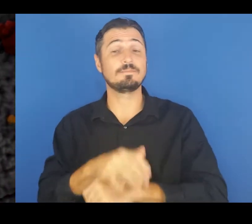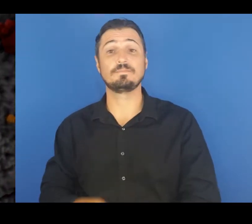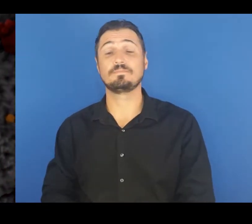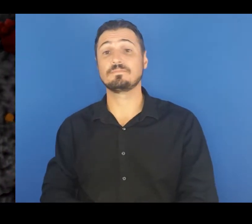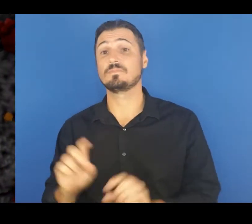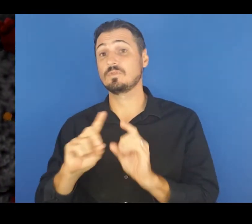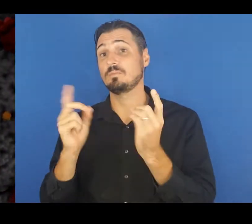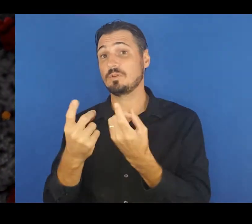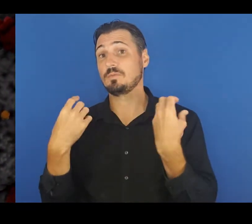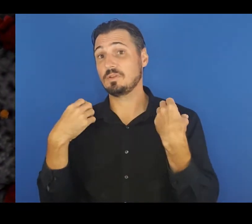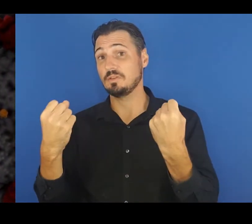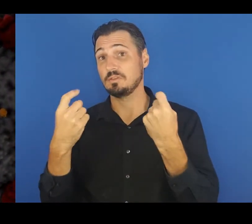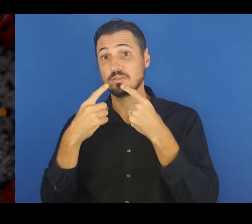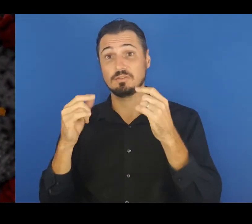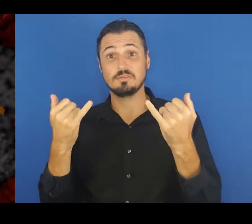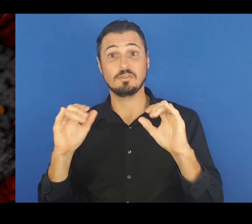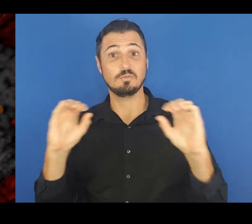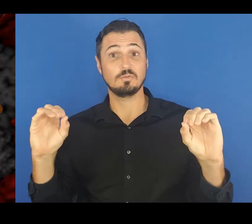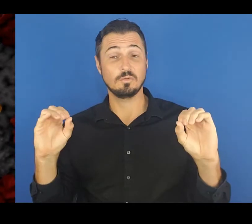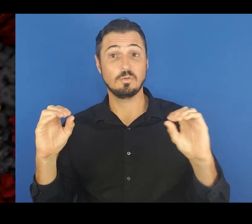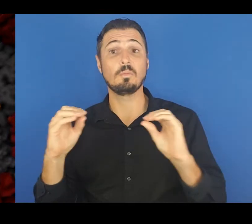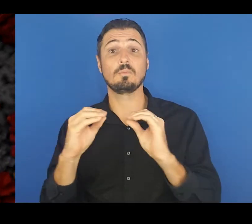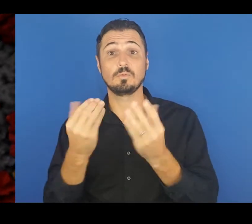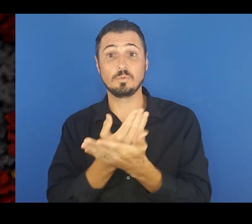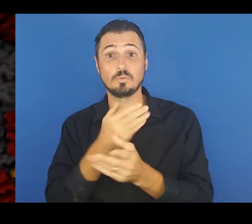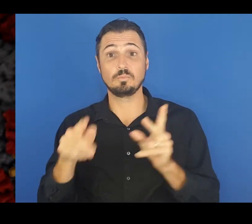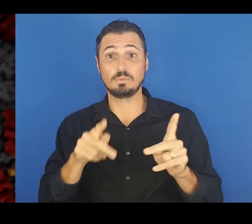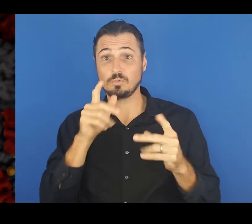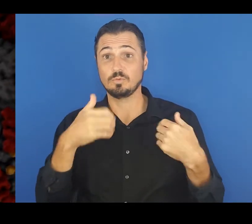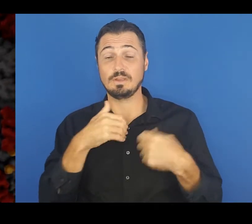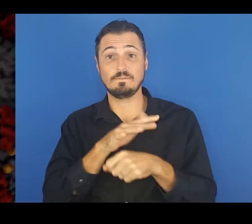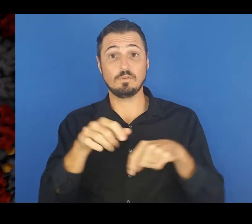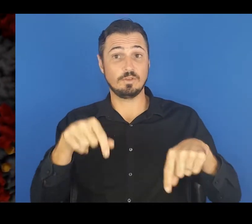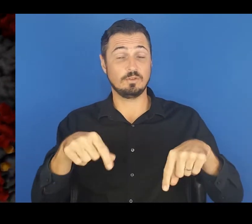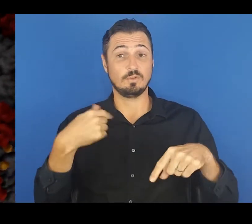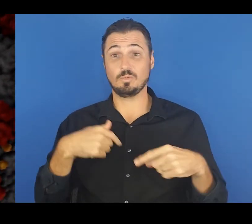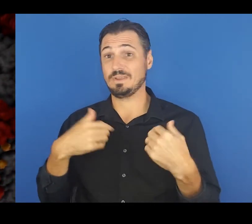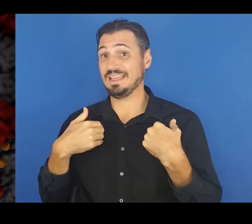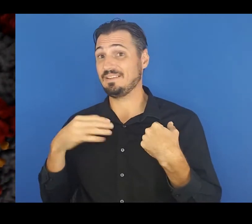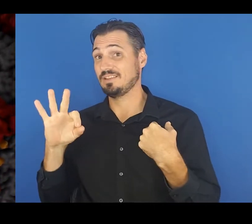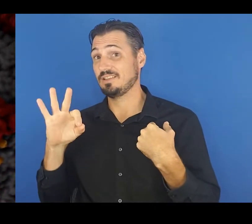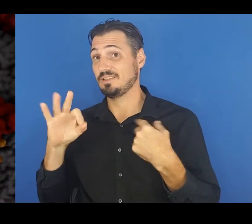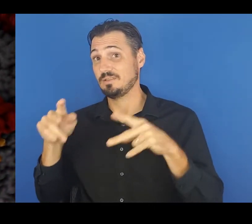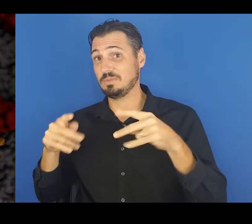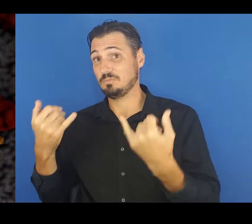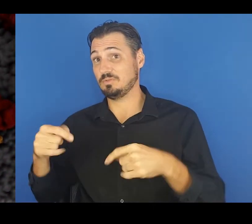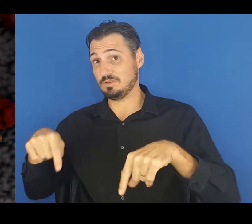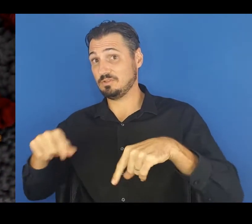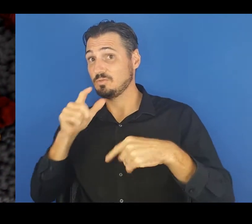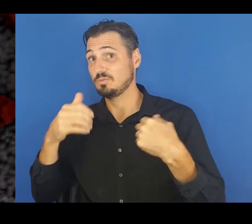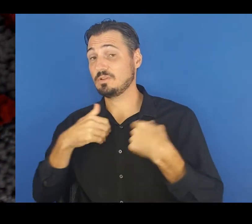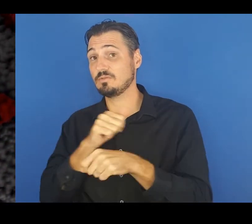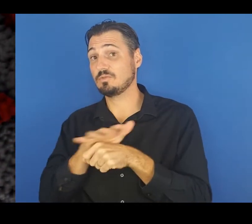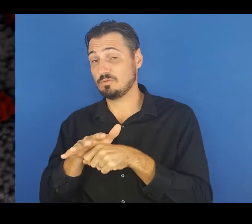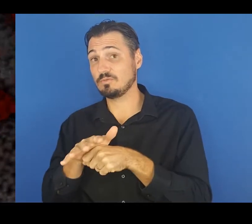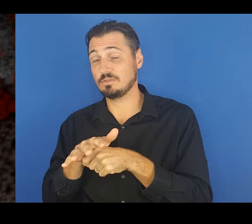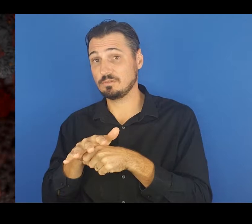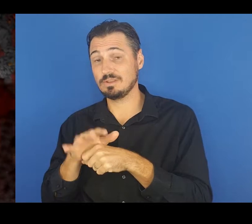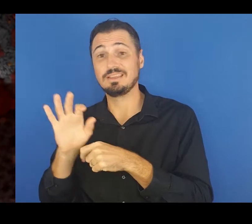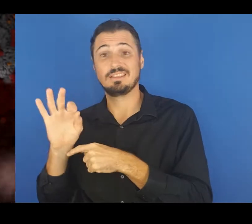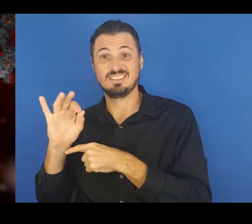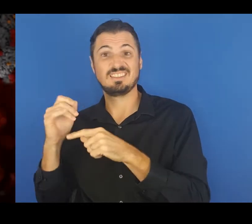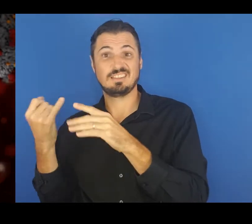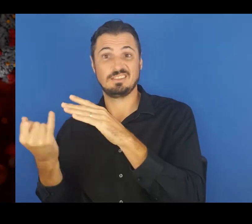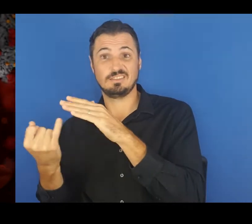The Department of Health is reporting no new cases today. We currently have 9 cases in isolation, and